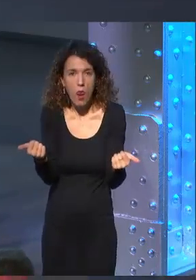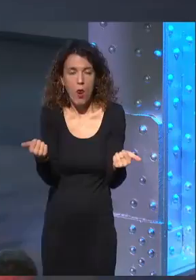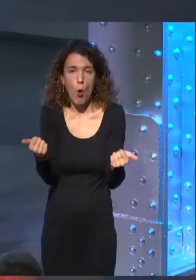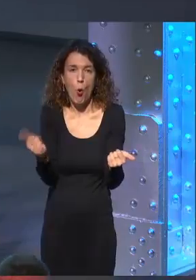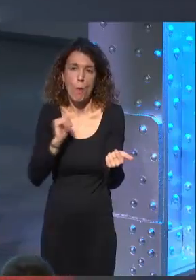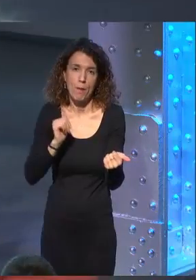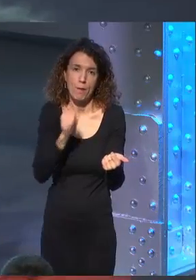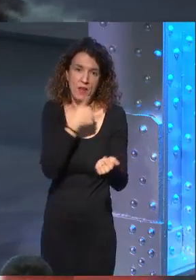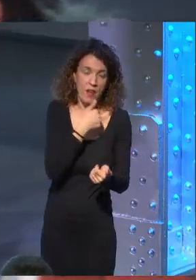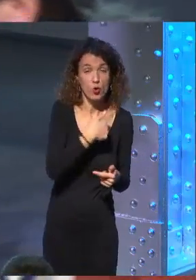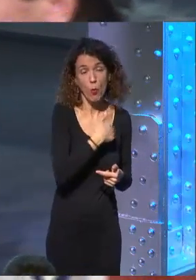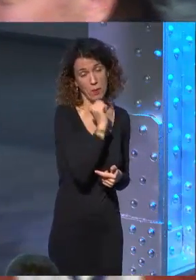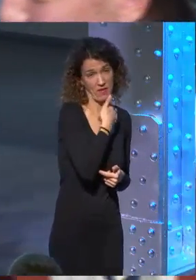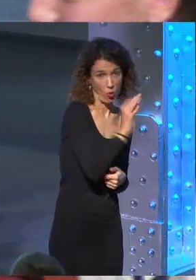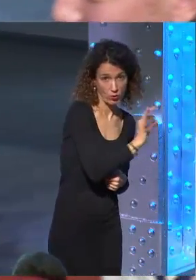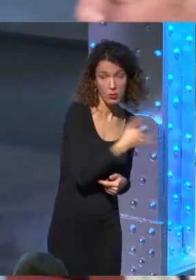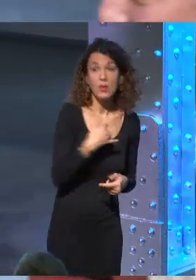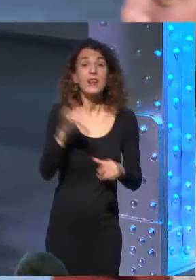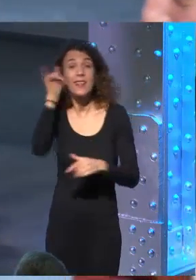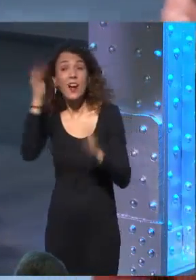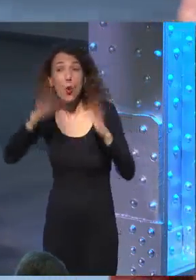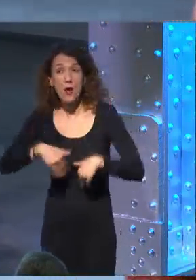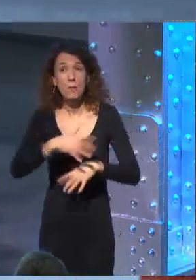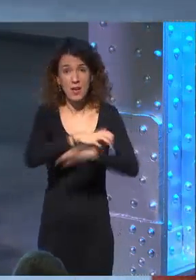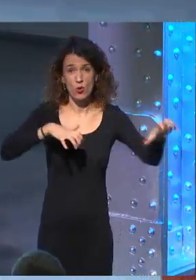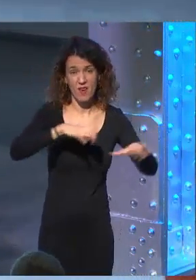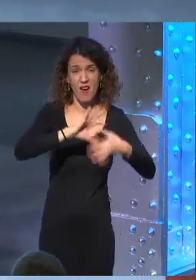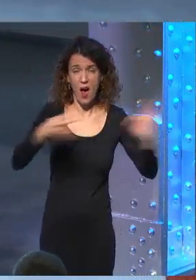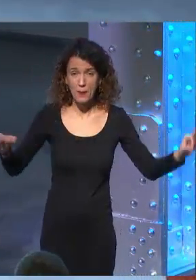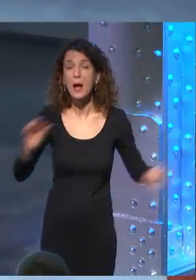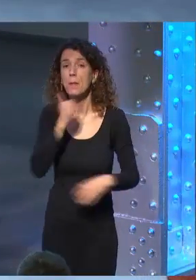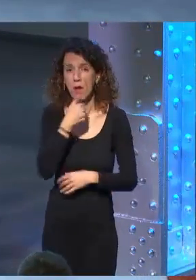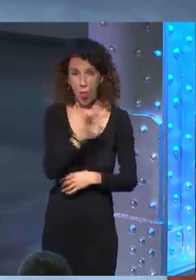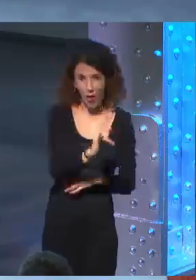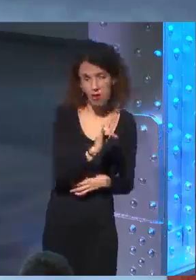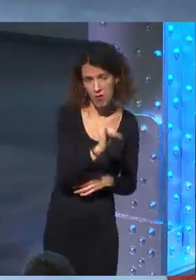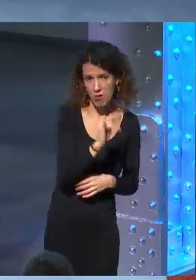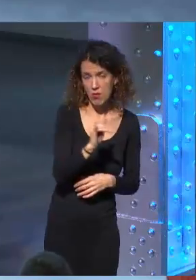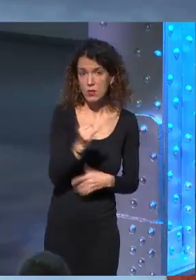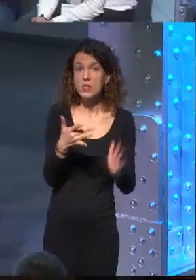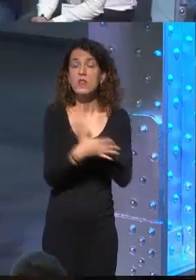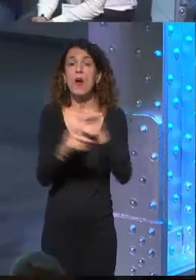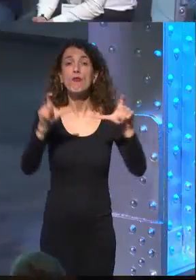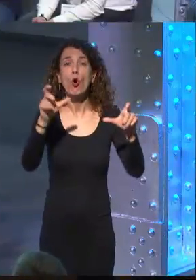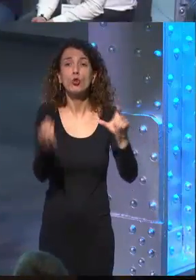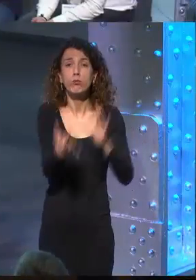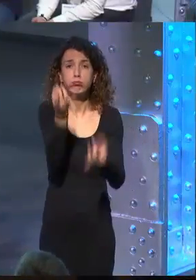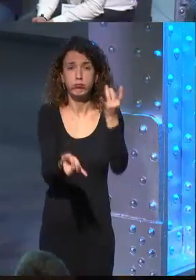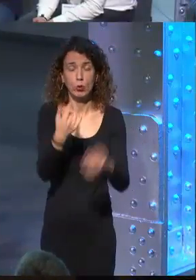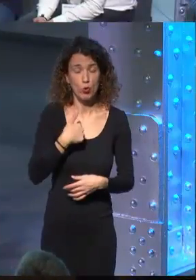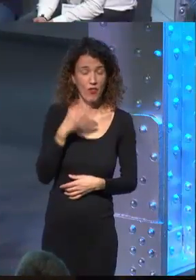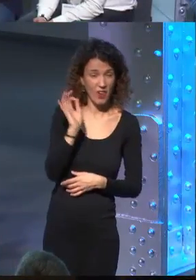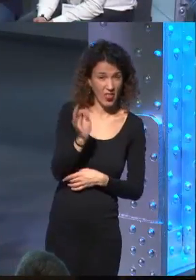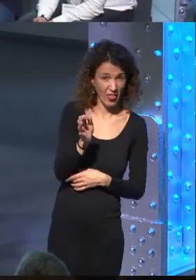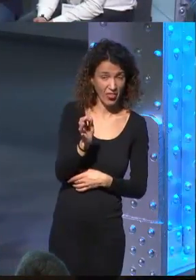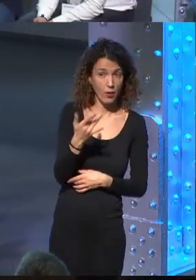can follow you? No, my Instagram is private. I don't have Instagram, but my friends have a private account of Instagram,